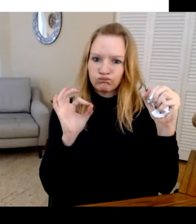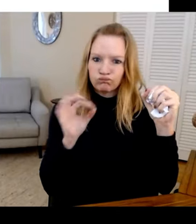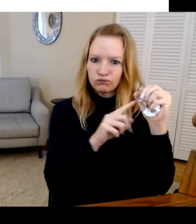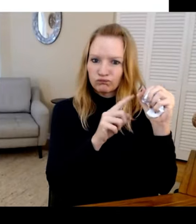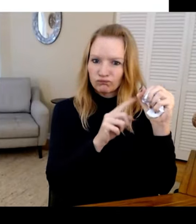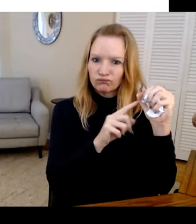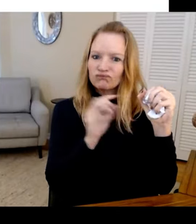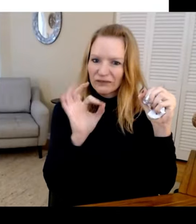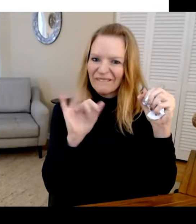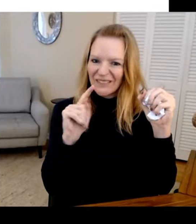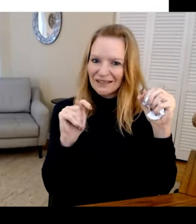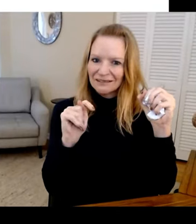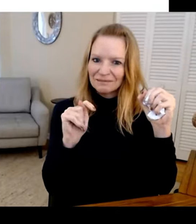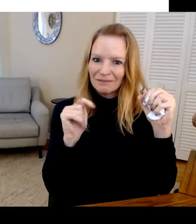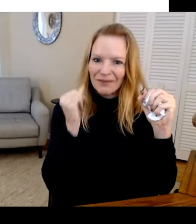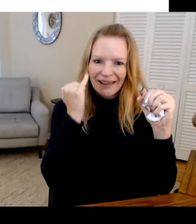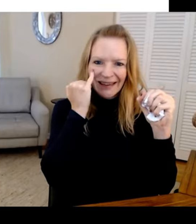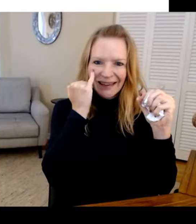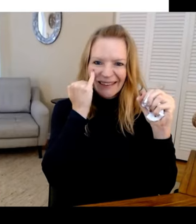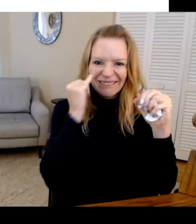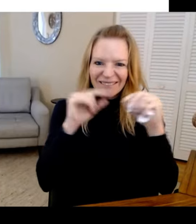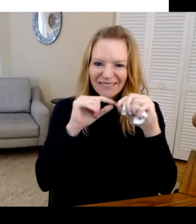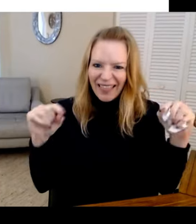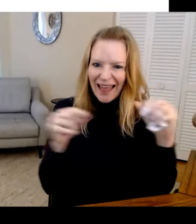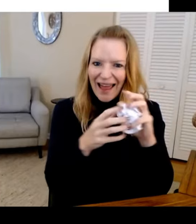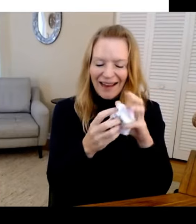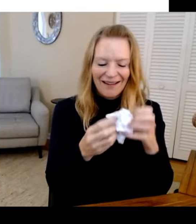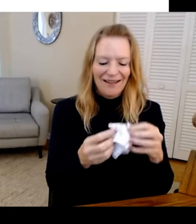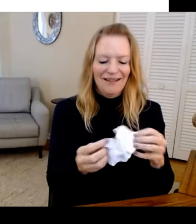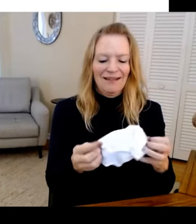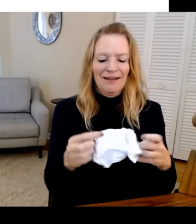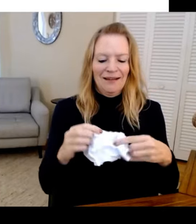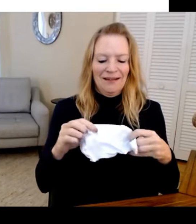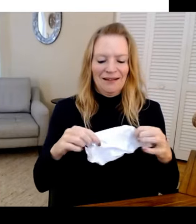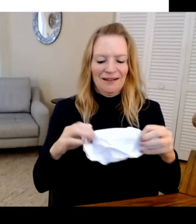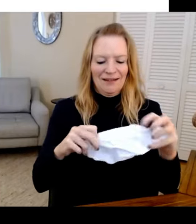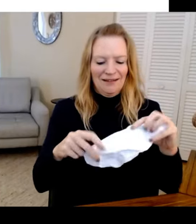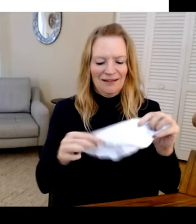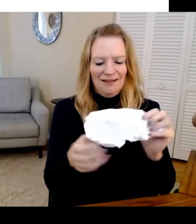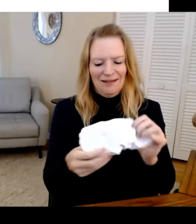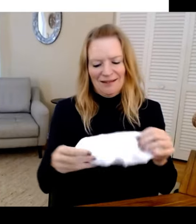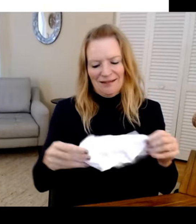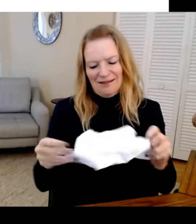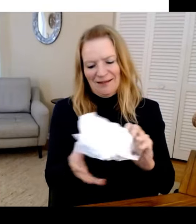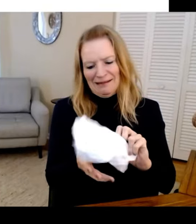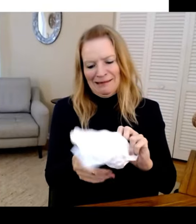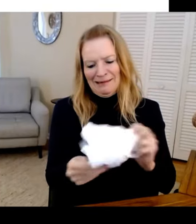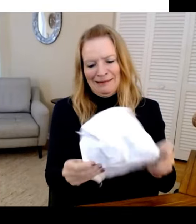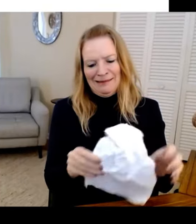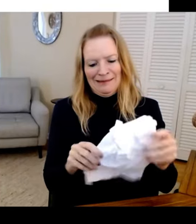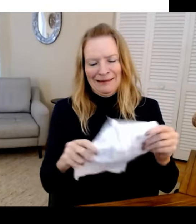the skull? Yes, it would still fit perfectly. But if it was thin and flat,